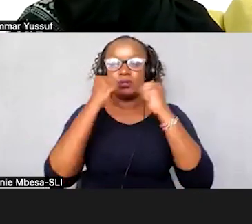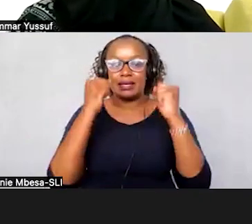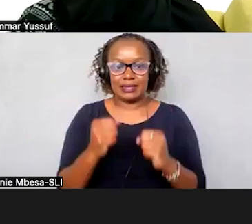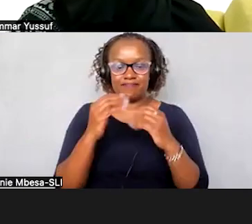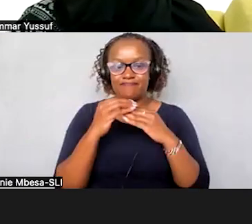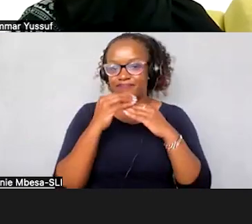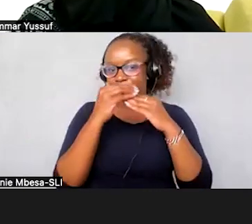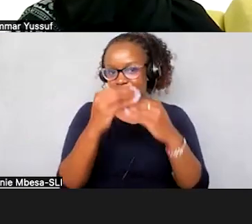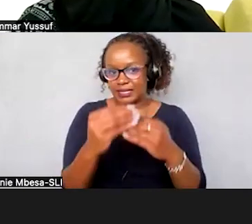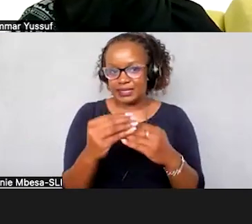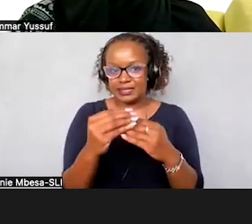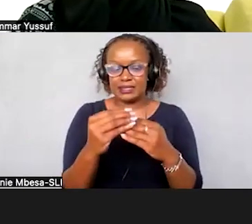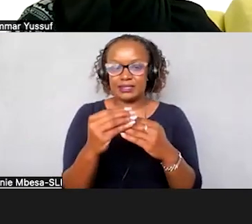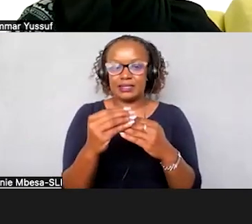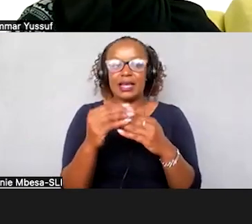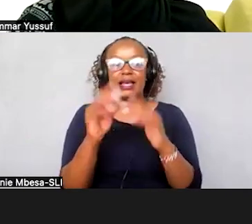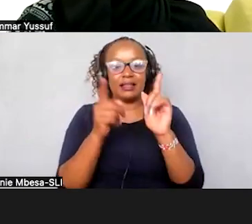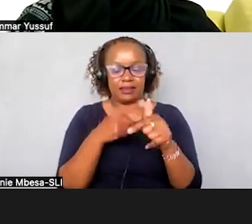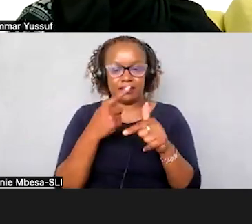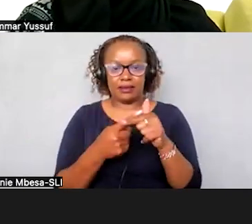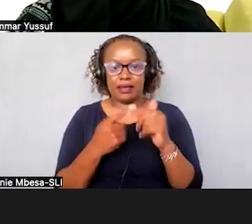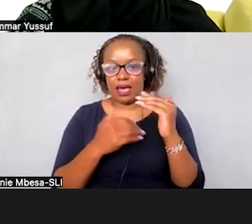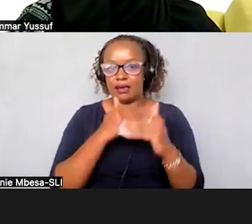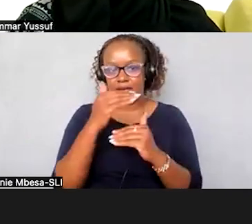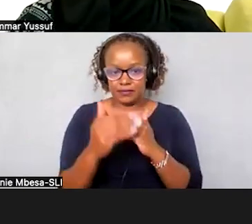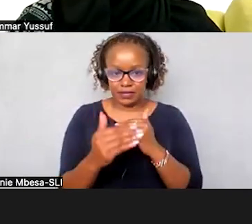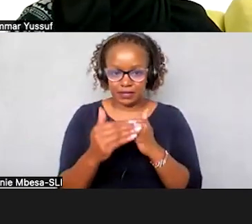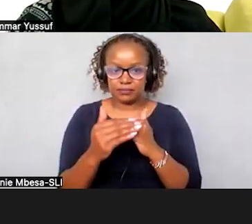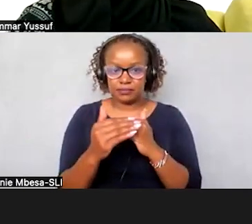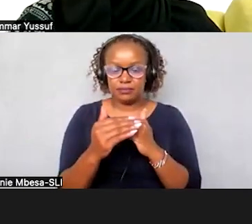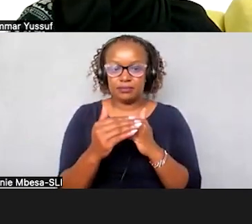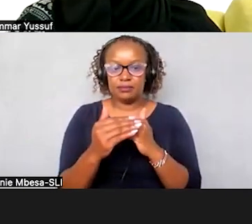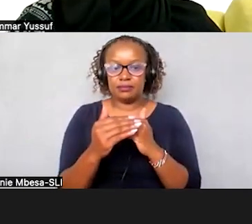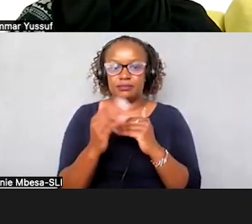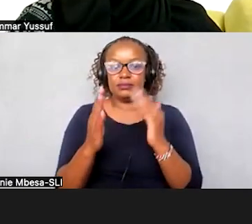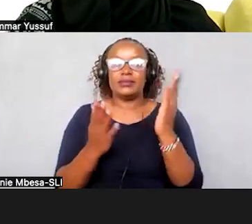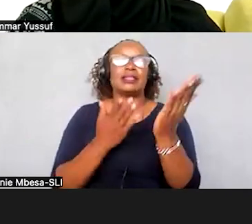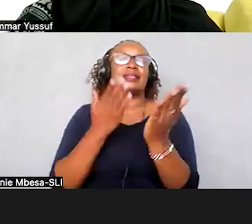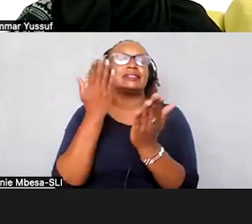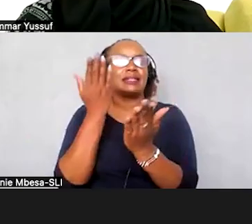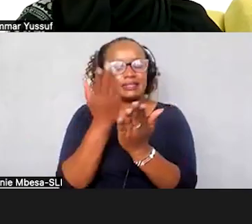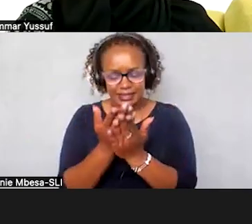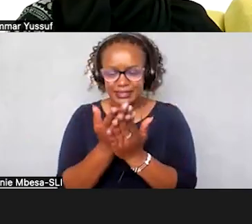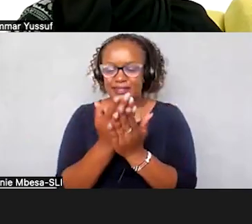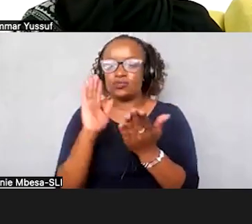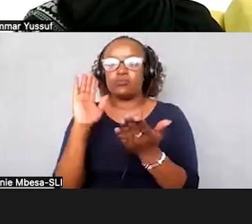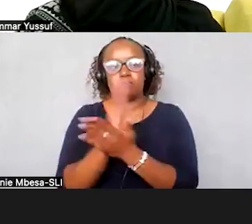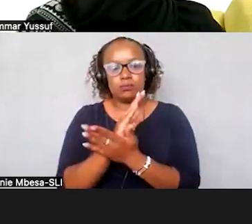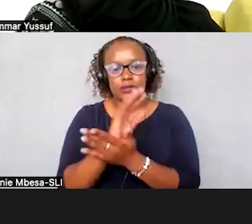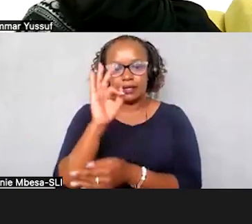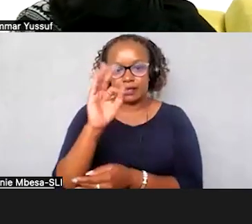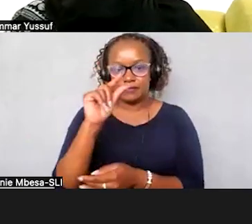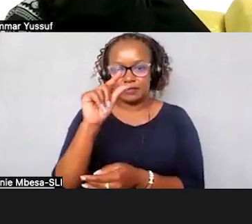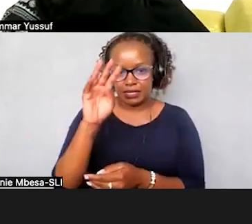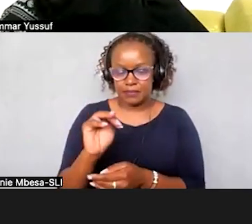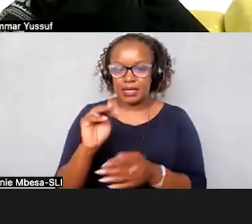end FGM. And thereafter, the youth network, the leadership just took off and grew. And I'm glad to see